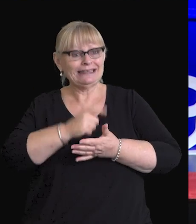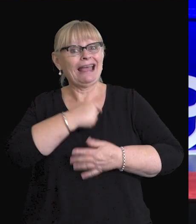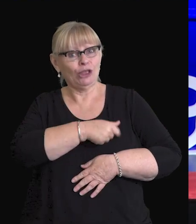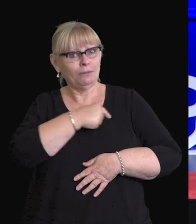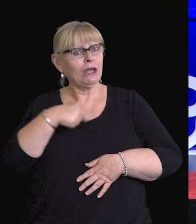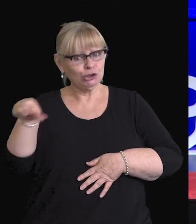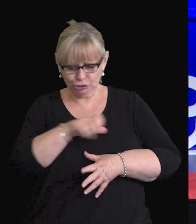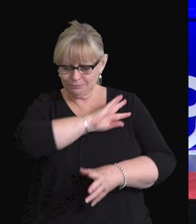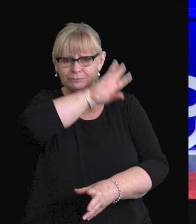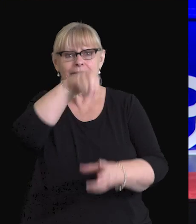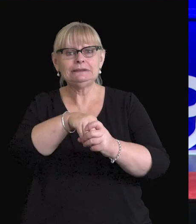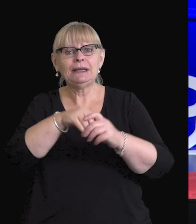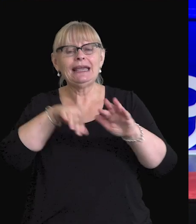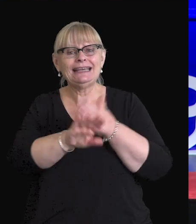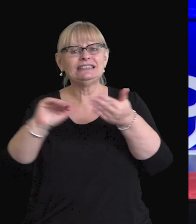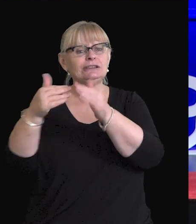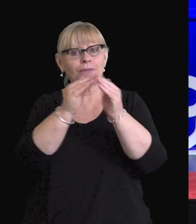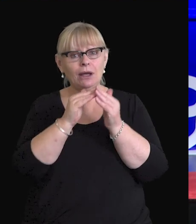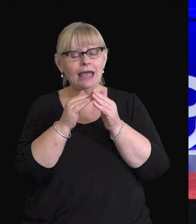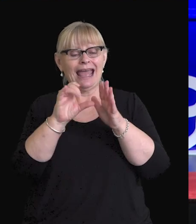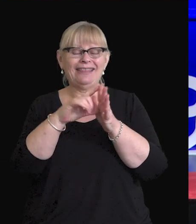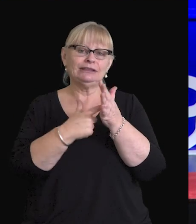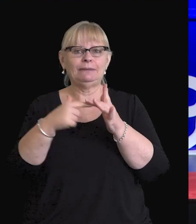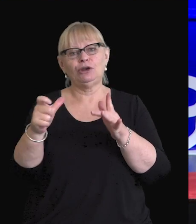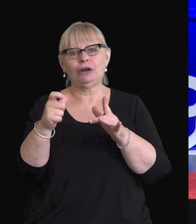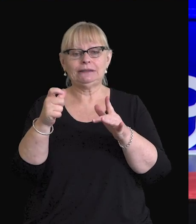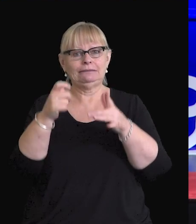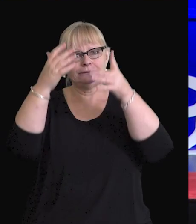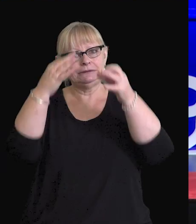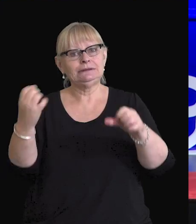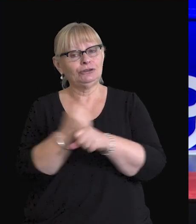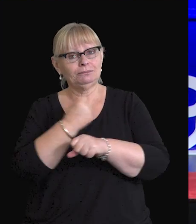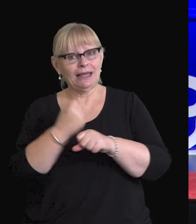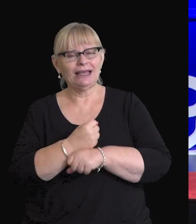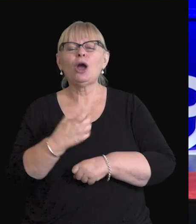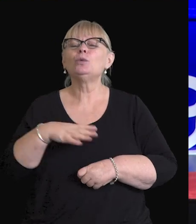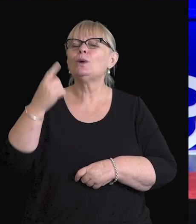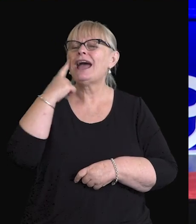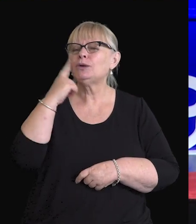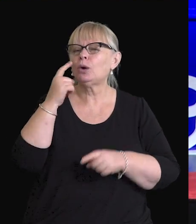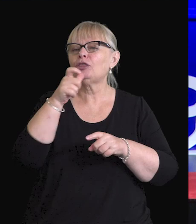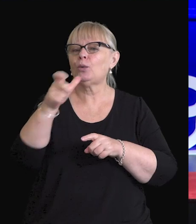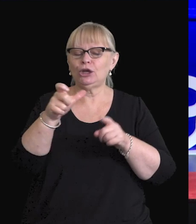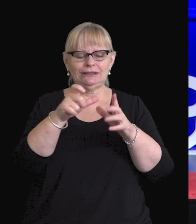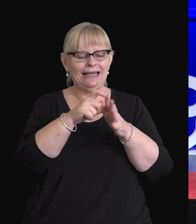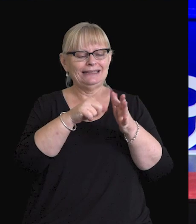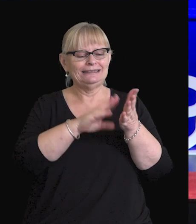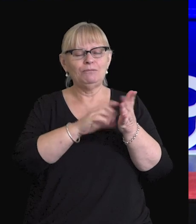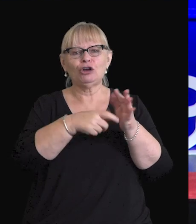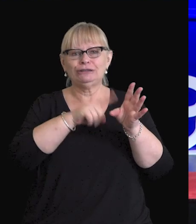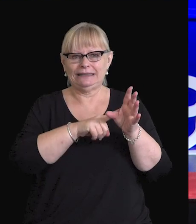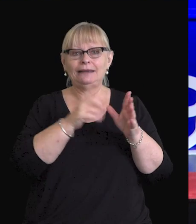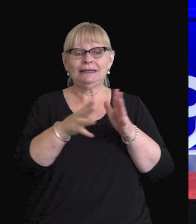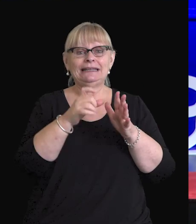the obligation to participate in society and democratic decision-making. Let's look at the word, democracy, demos,